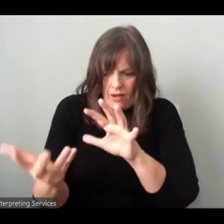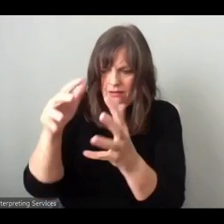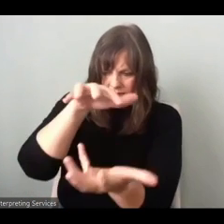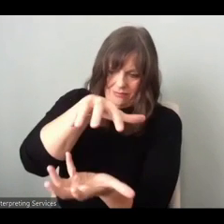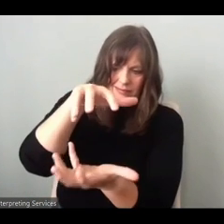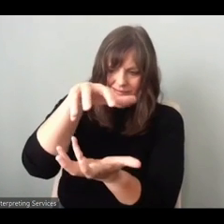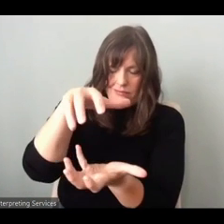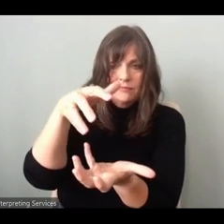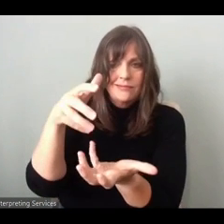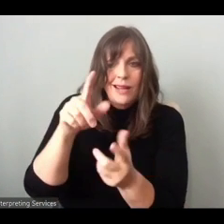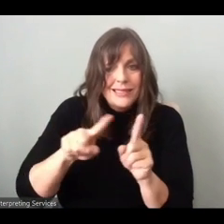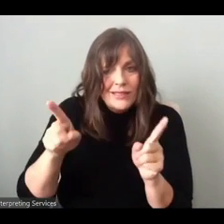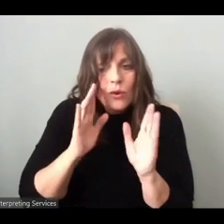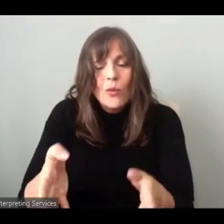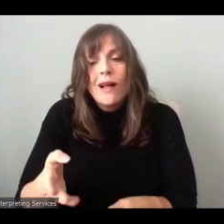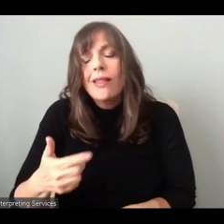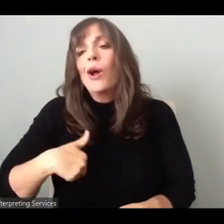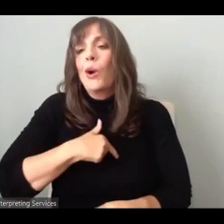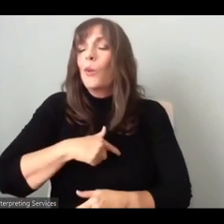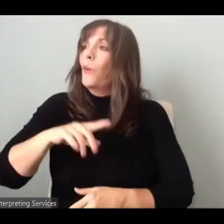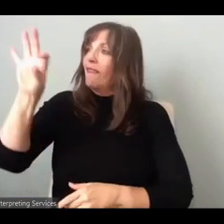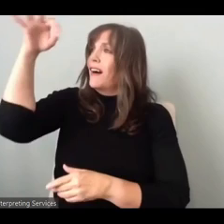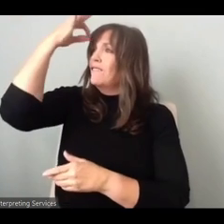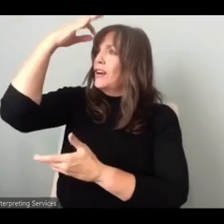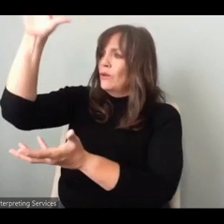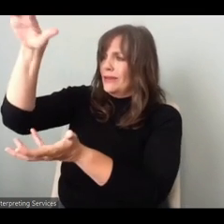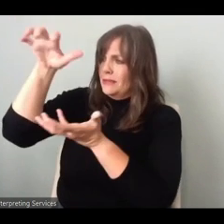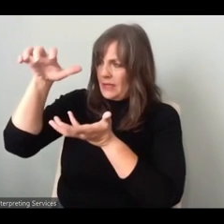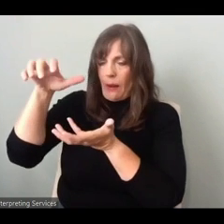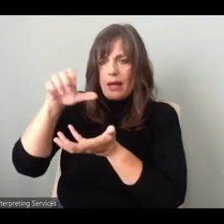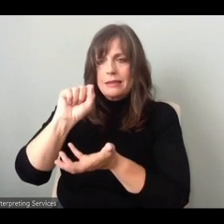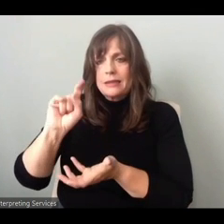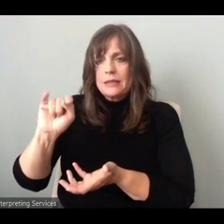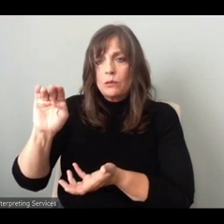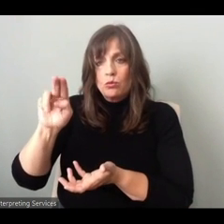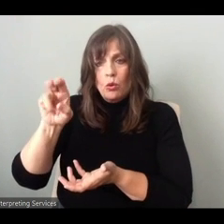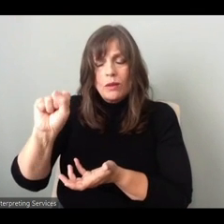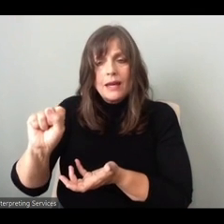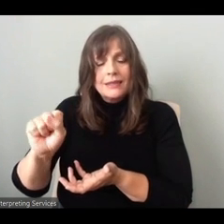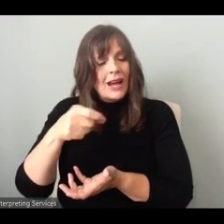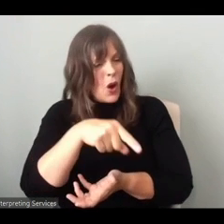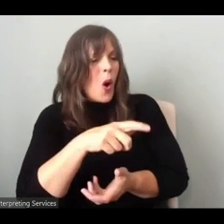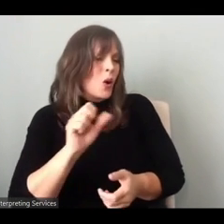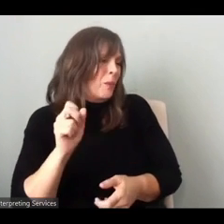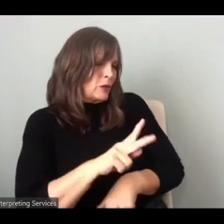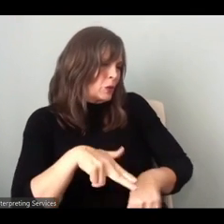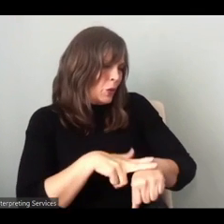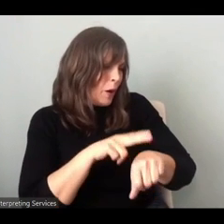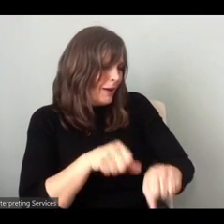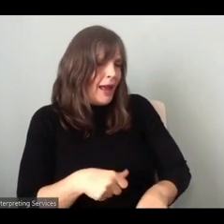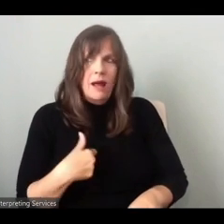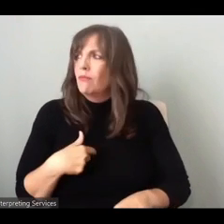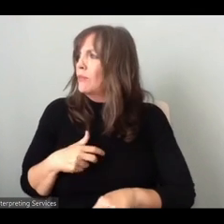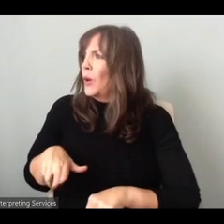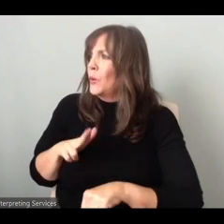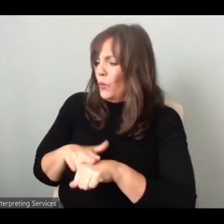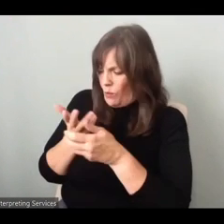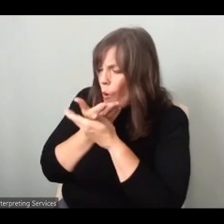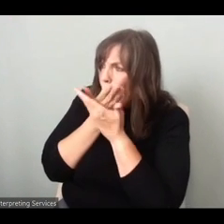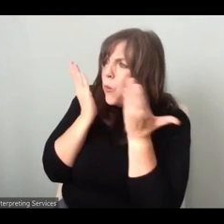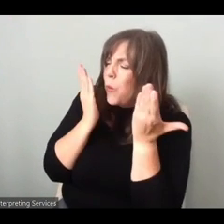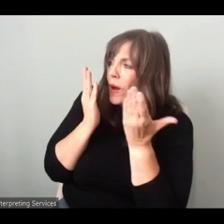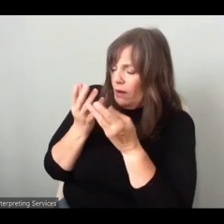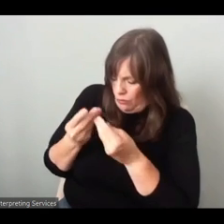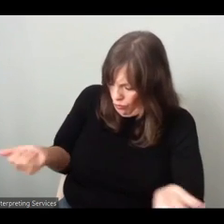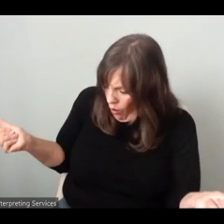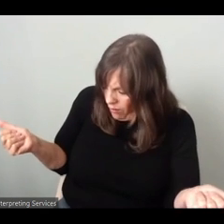stimulus package that is assuming that we can somehow return to normal, but normal is gone. There is a new normal, and we